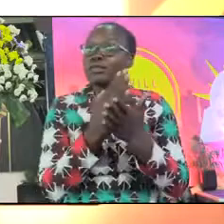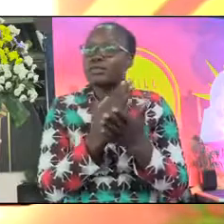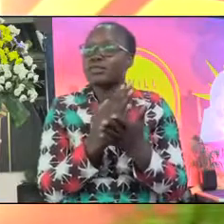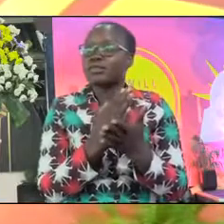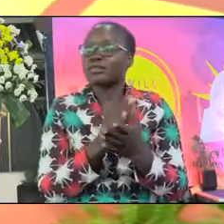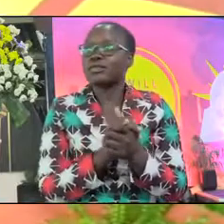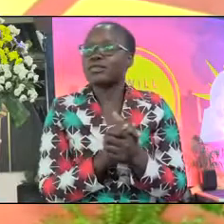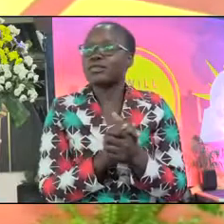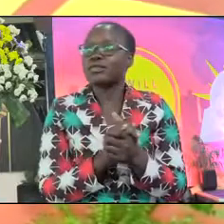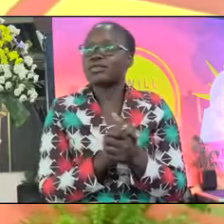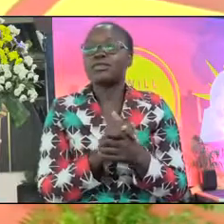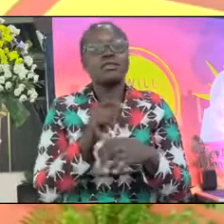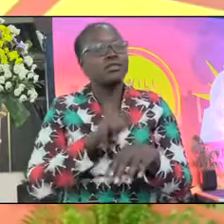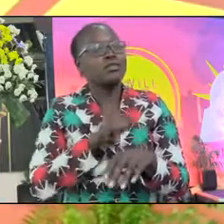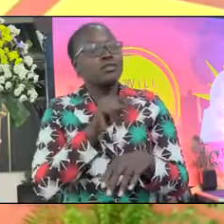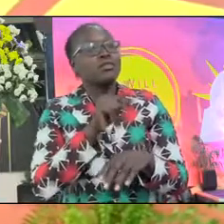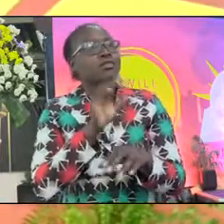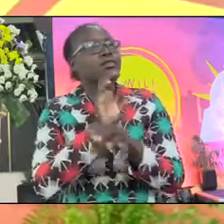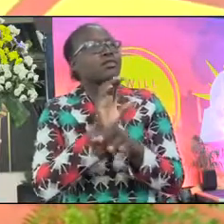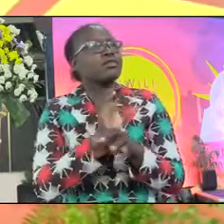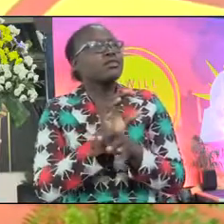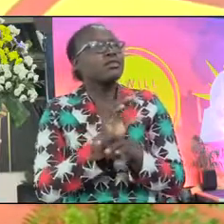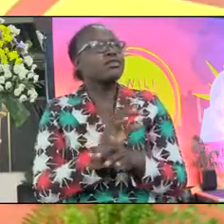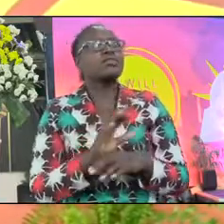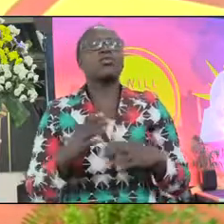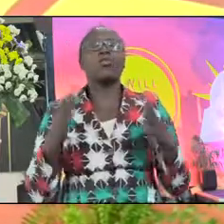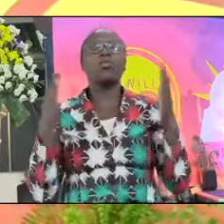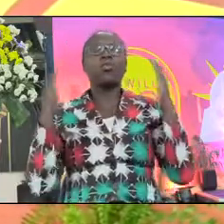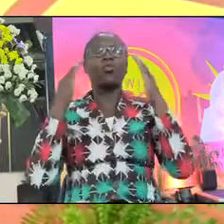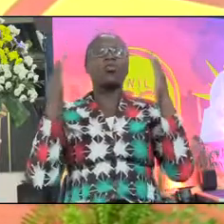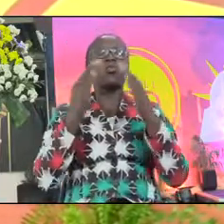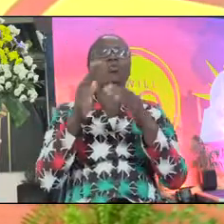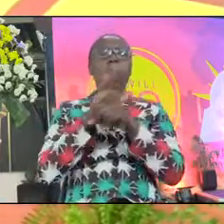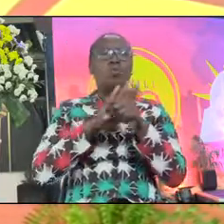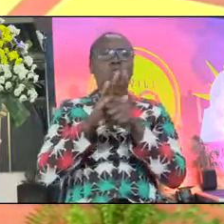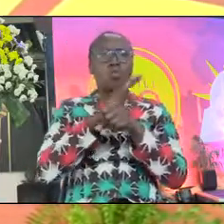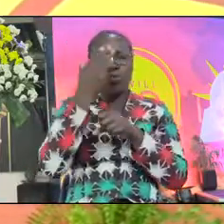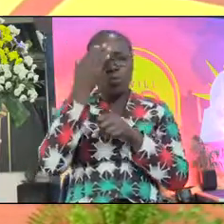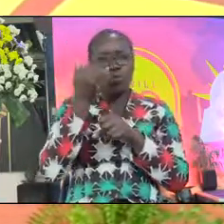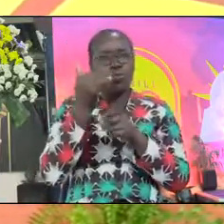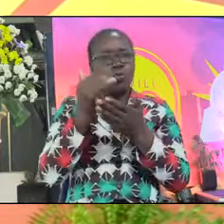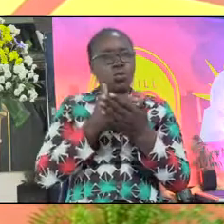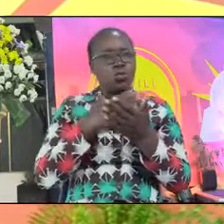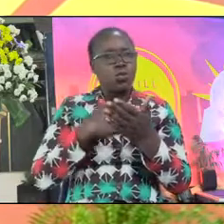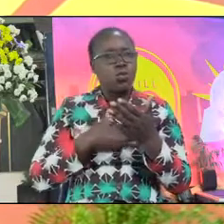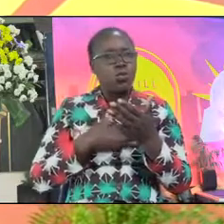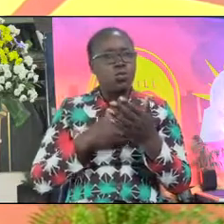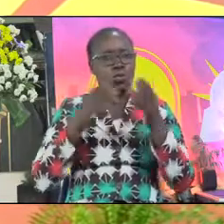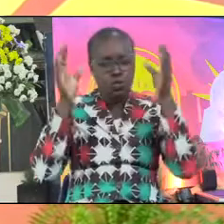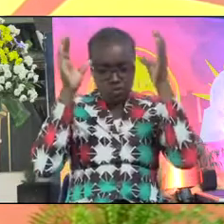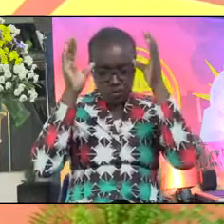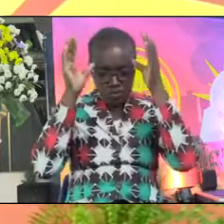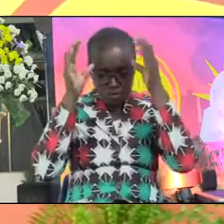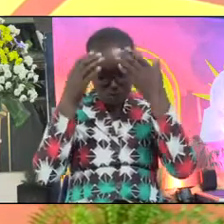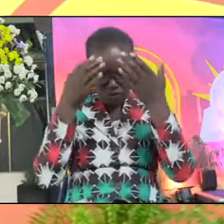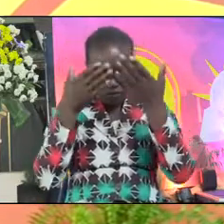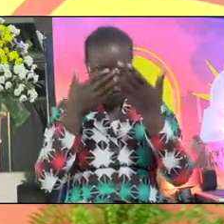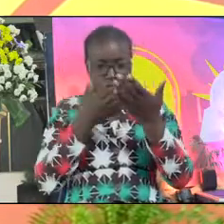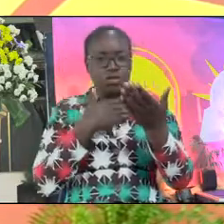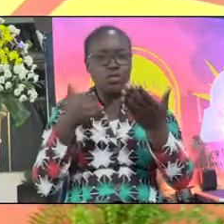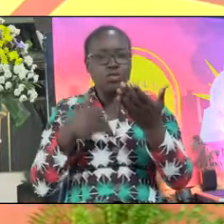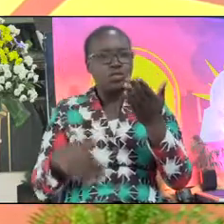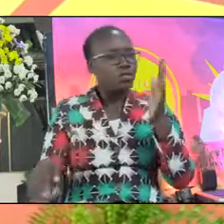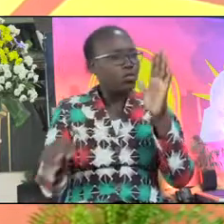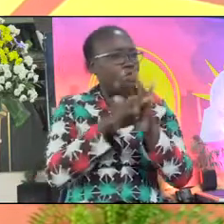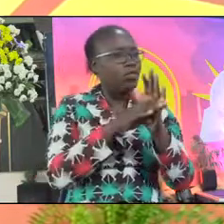Am I speaking truth? That's the time when the church gets full because some Pharisee wants